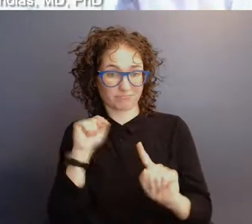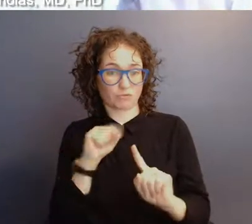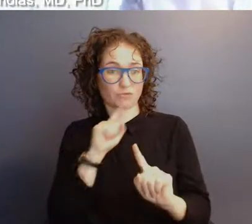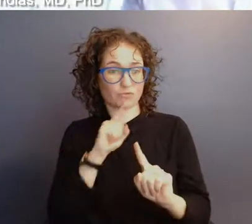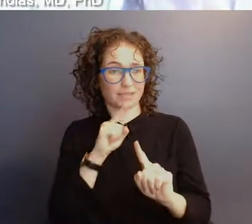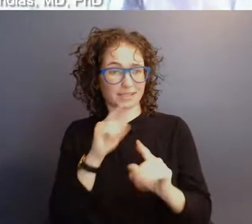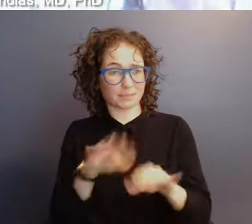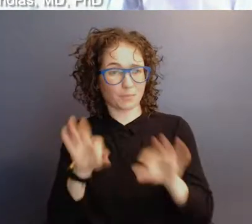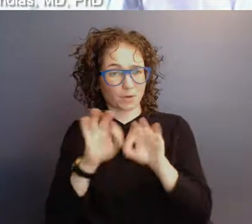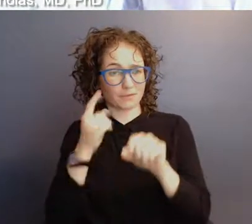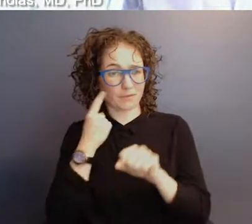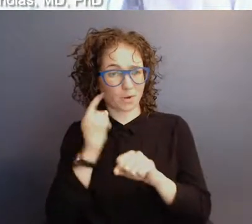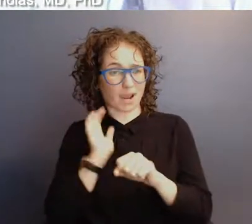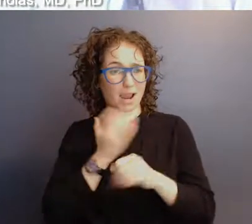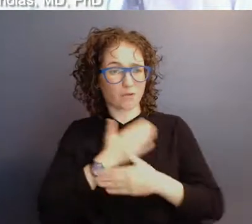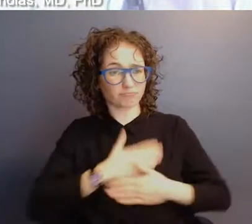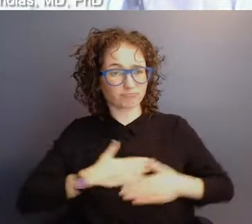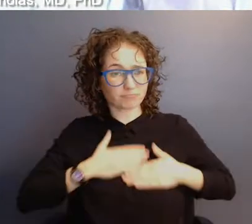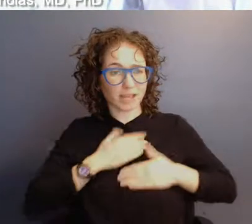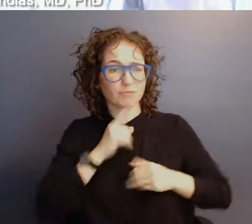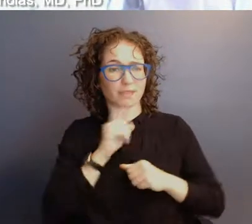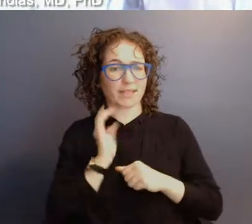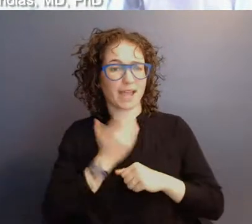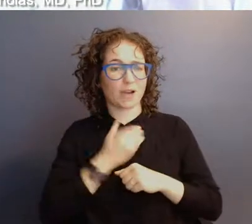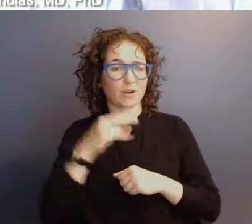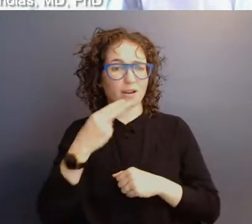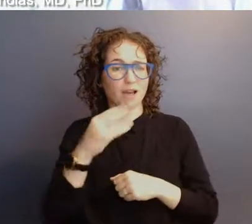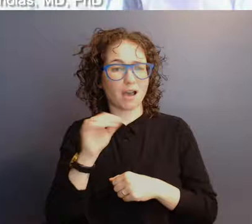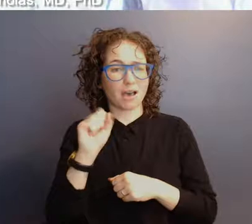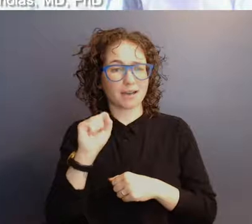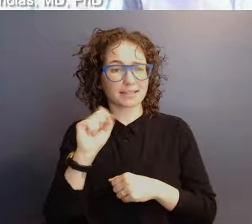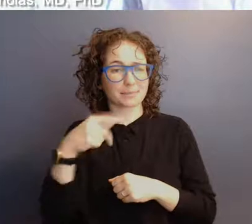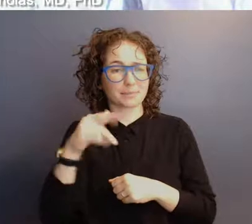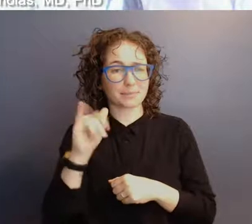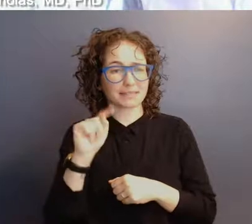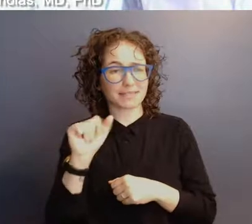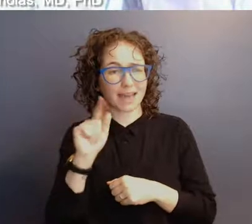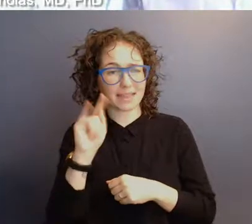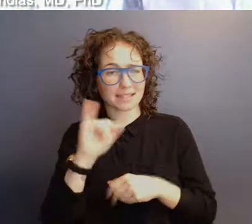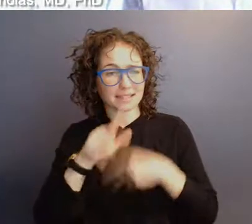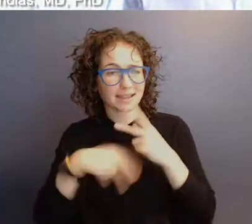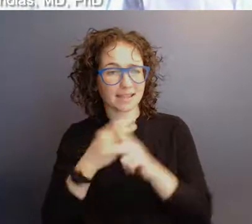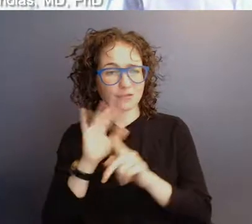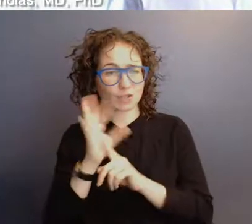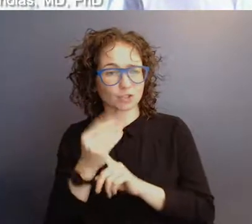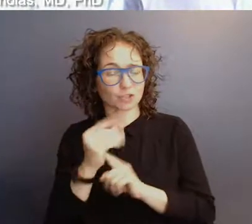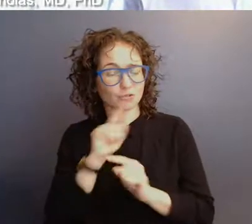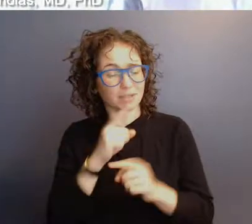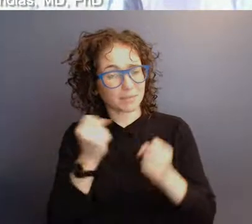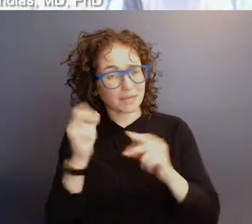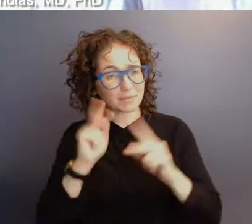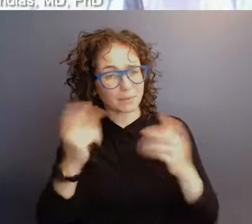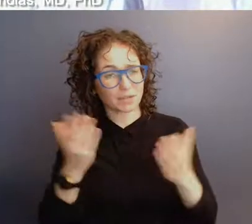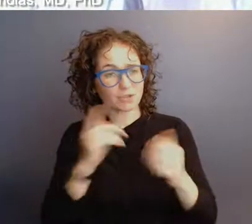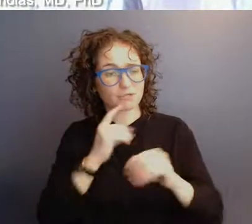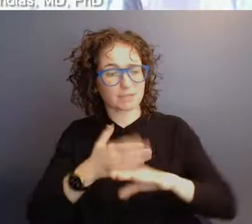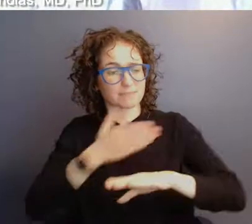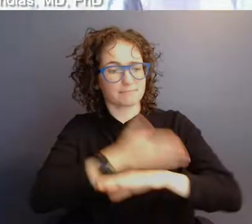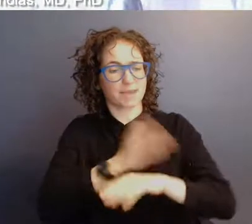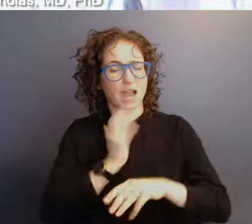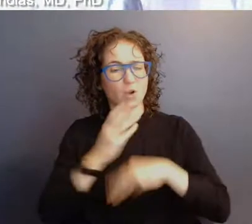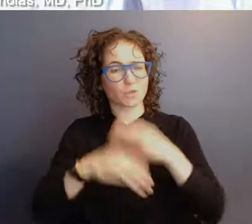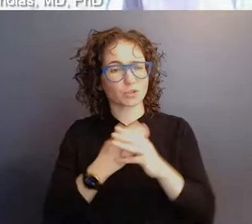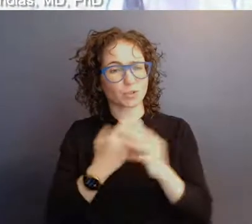and hospitality-driven culture. We have a lot of people that make this world a better place that are waiting on you and waiting